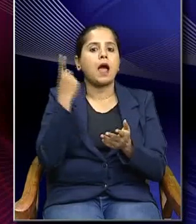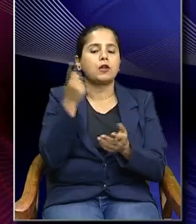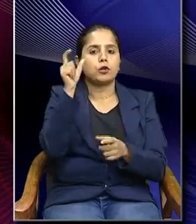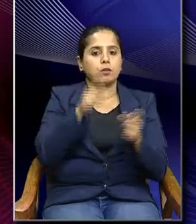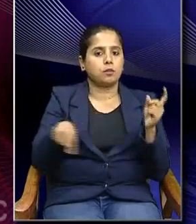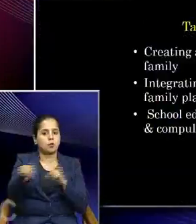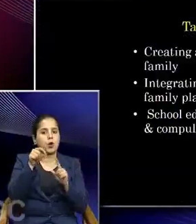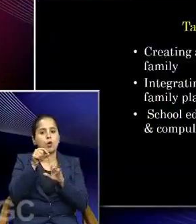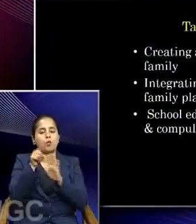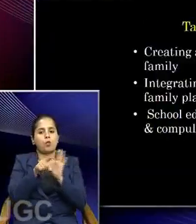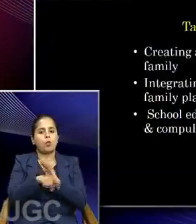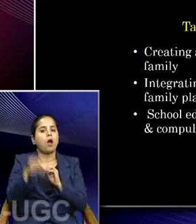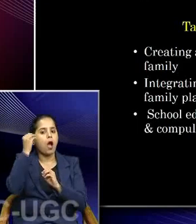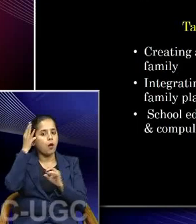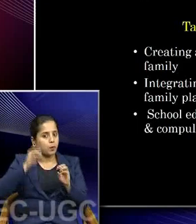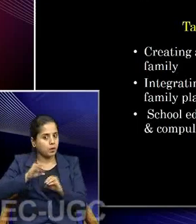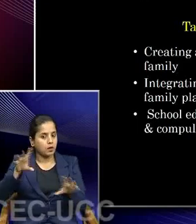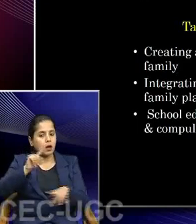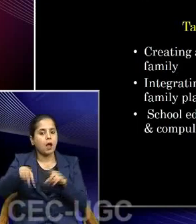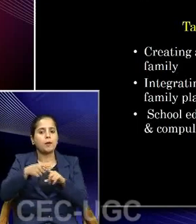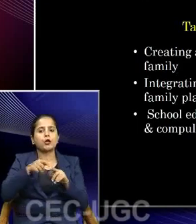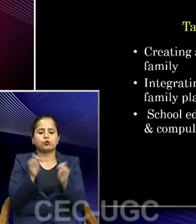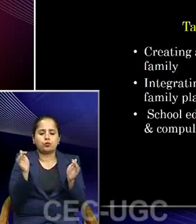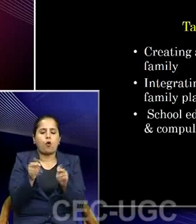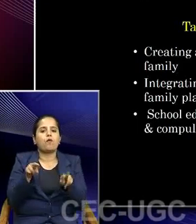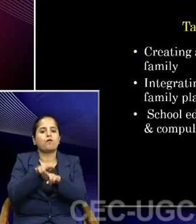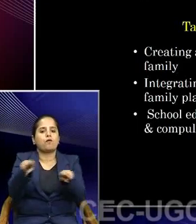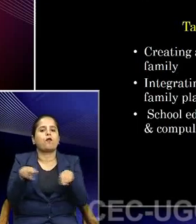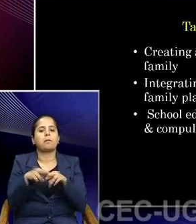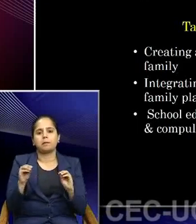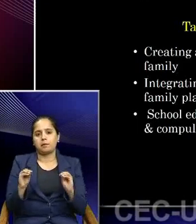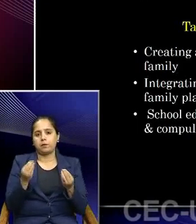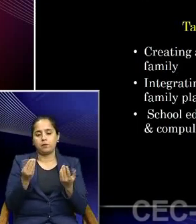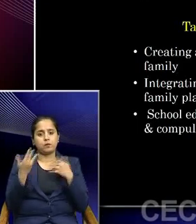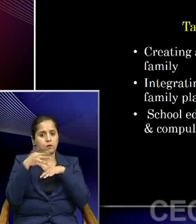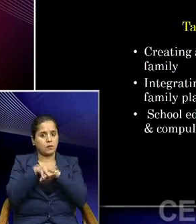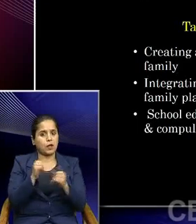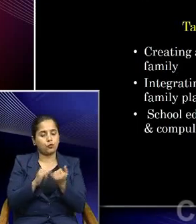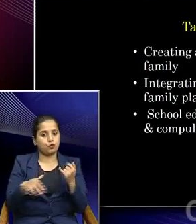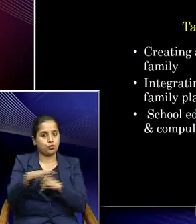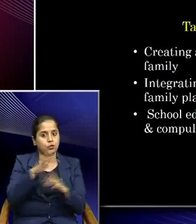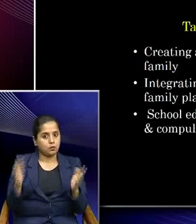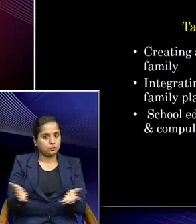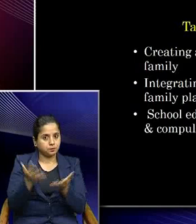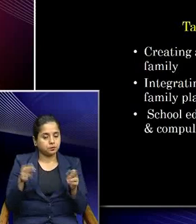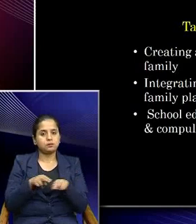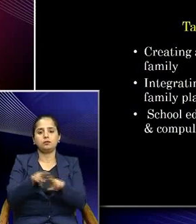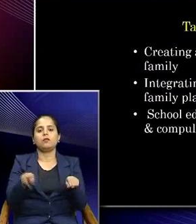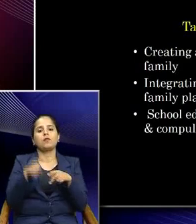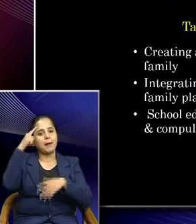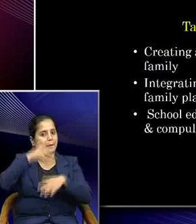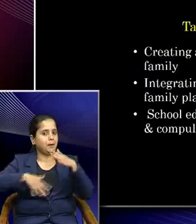is creating awareness about small family, integrated social welfare with family